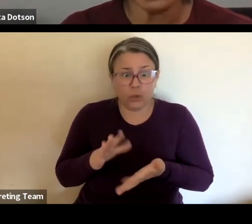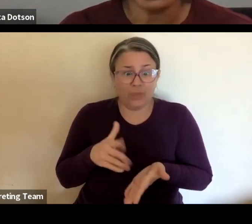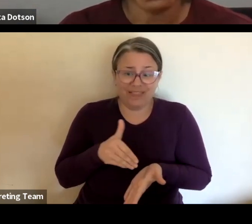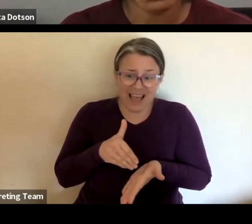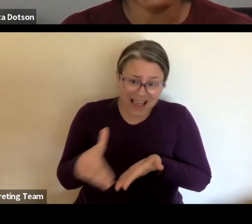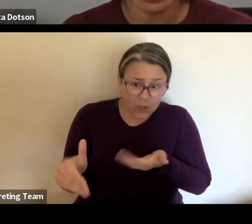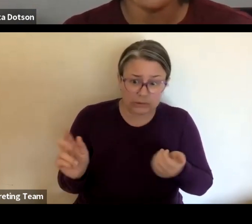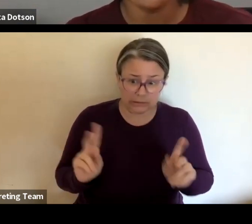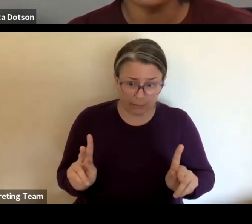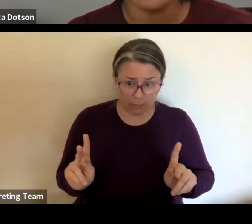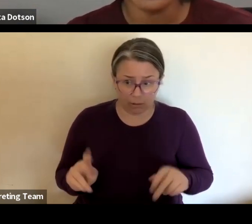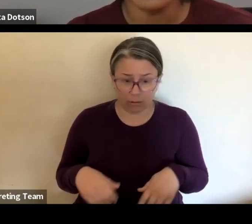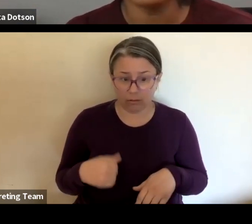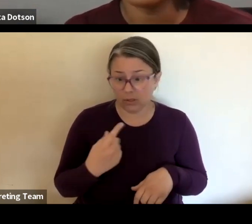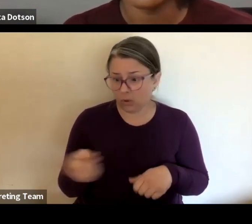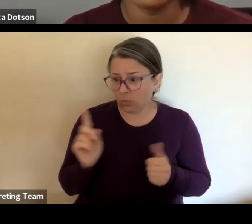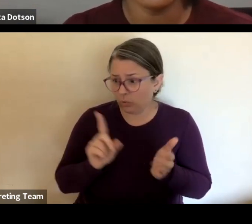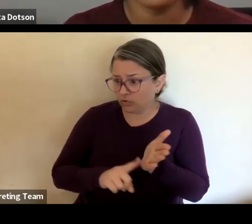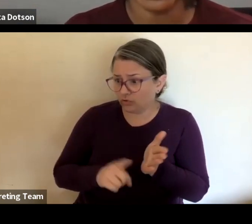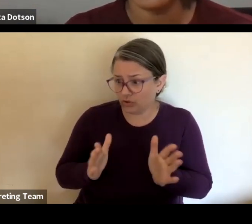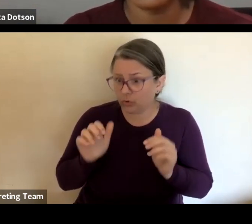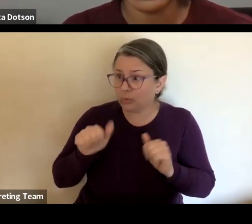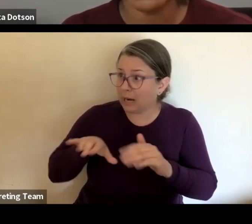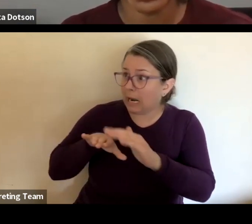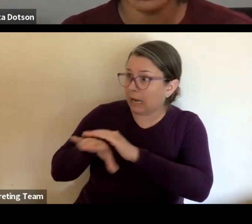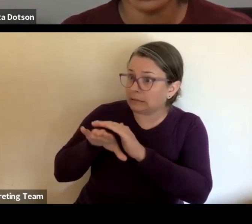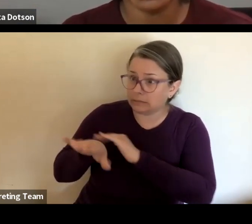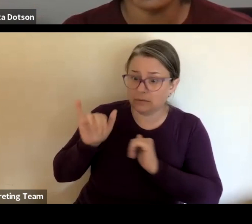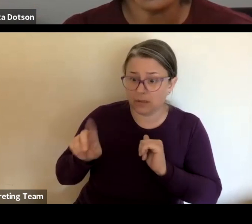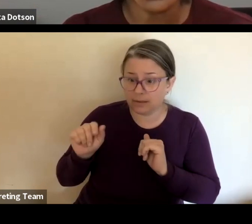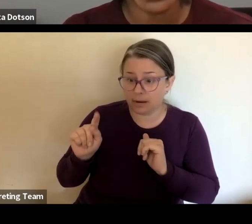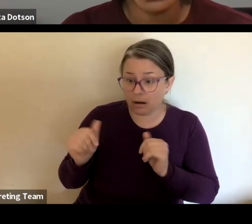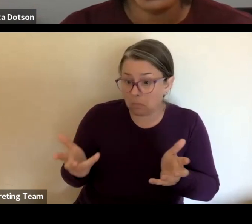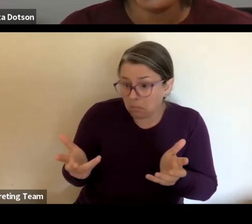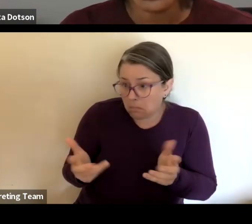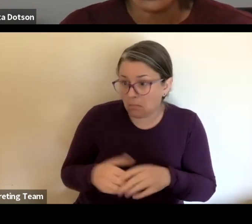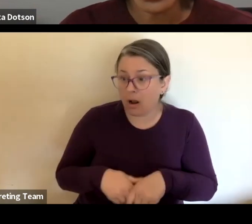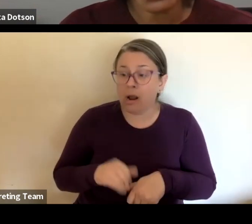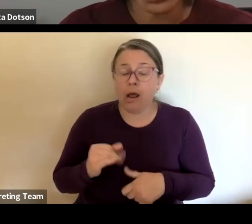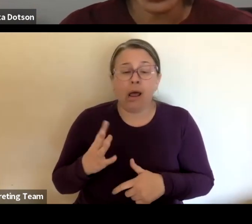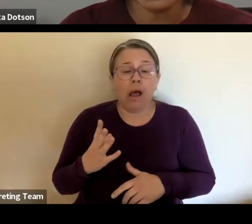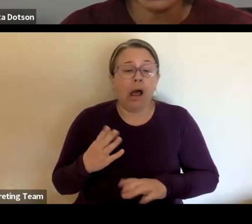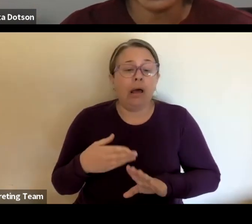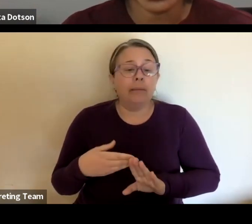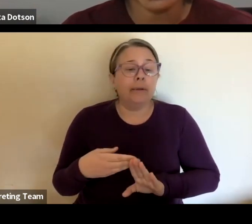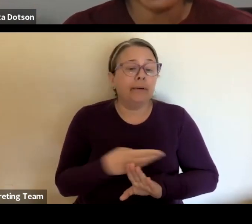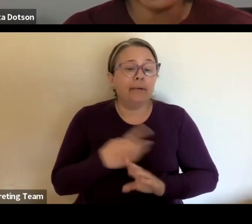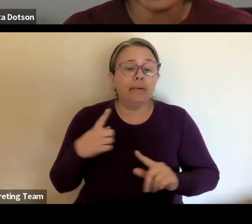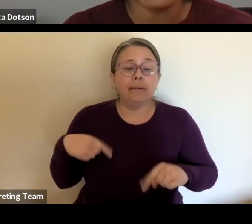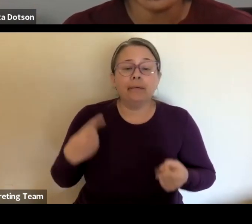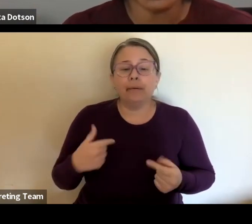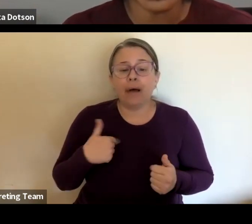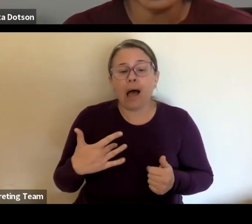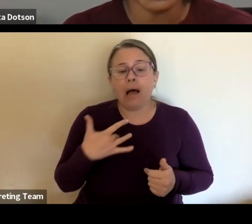these studies are not very diverse. They only have maybe 5 or 10% of either Black or Hispanic or other groups. But when